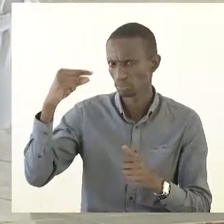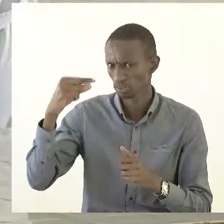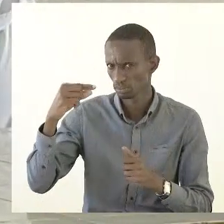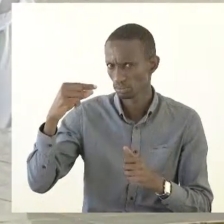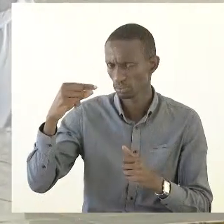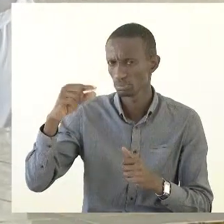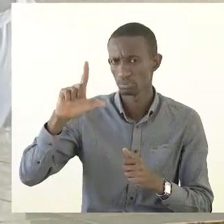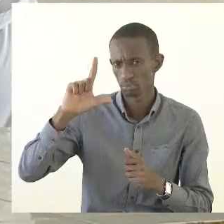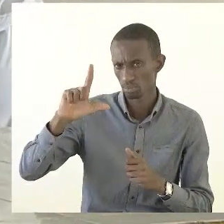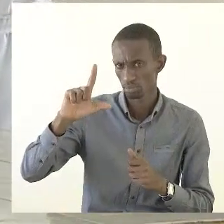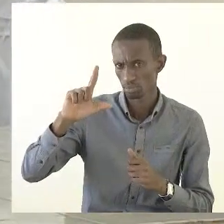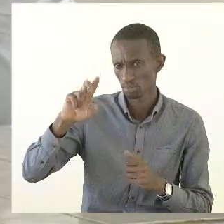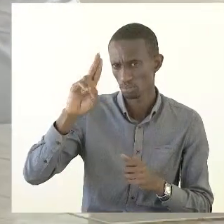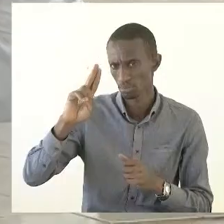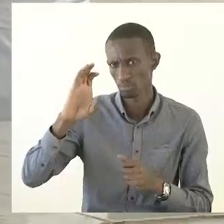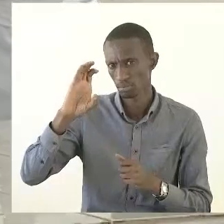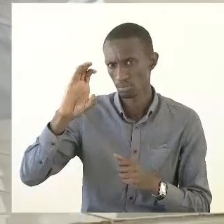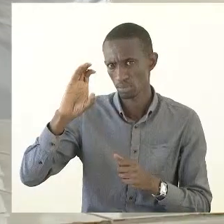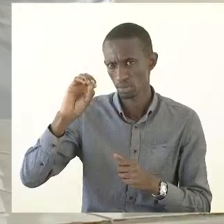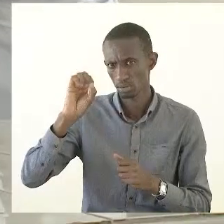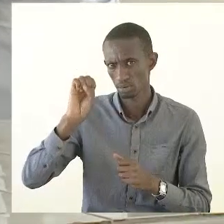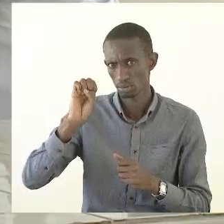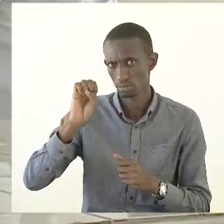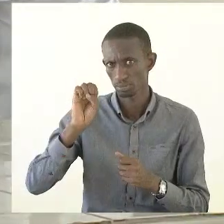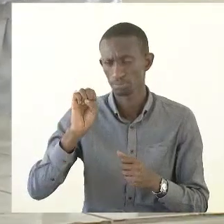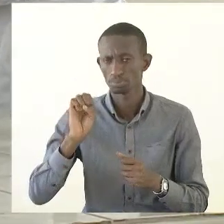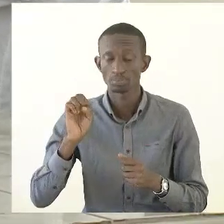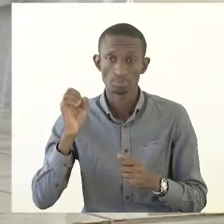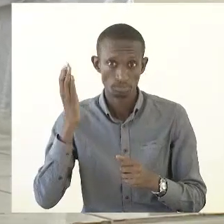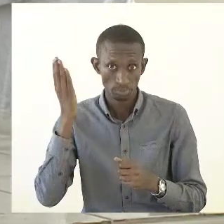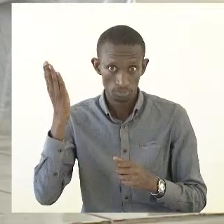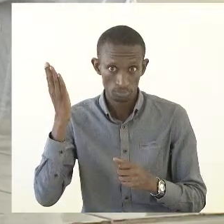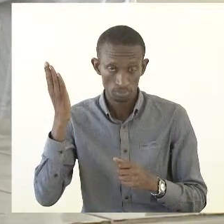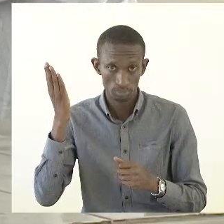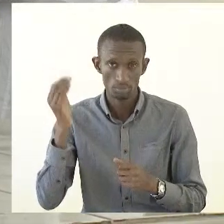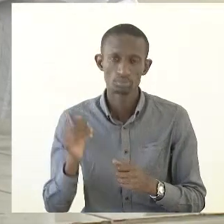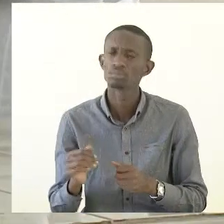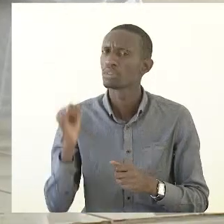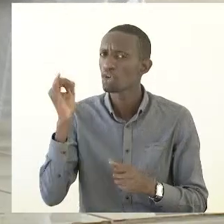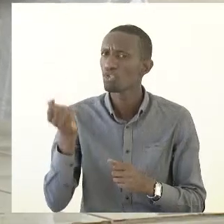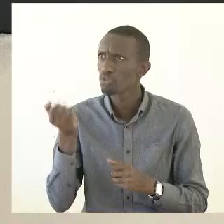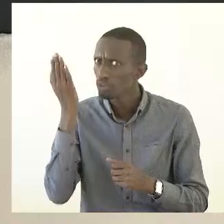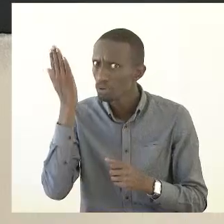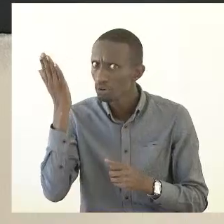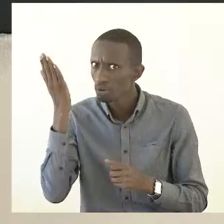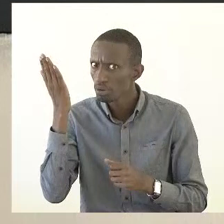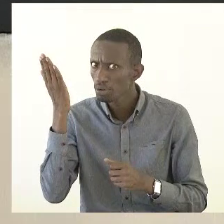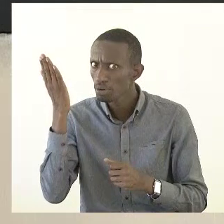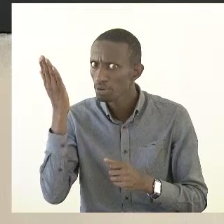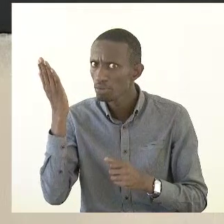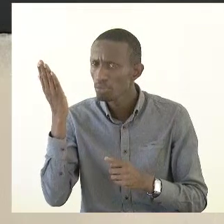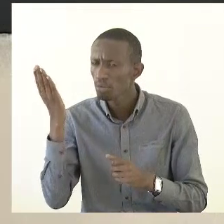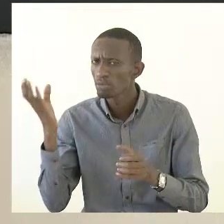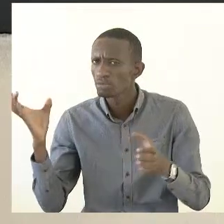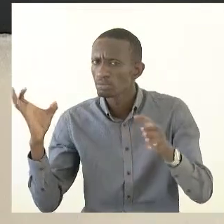this is glucose, all right? The glucose, when you get the glucose and you combine it with, this